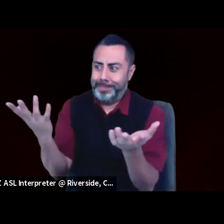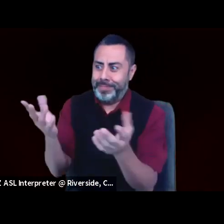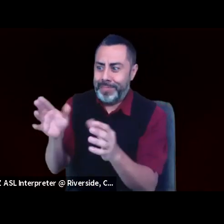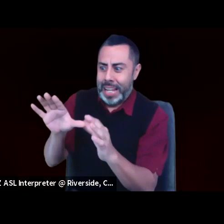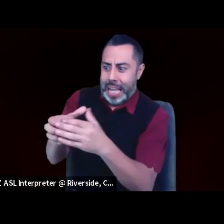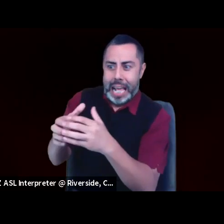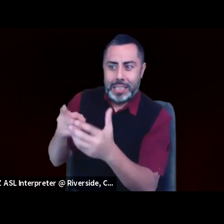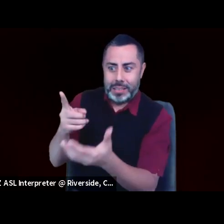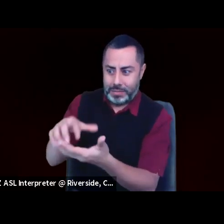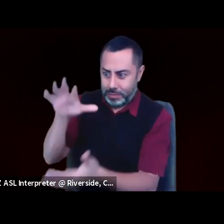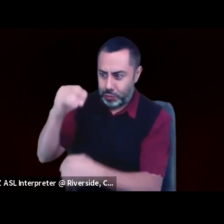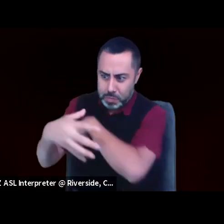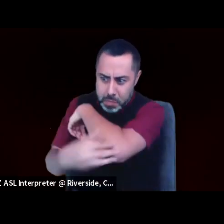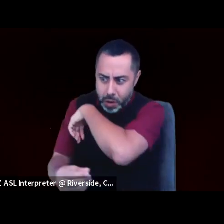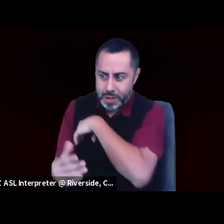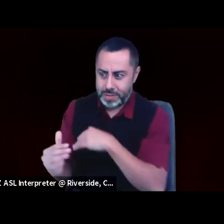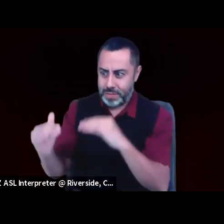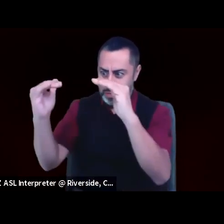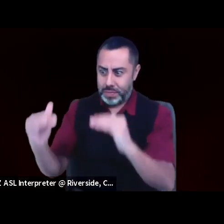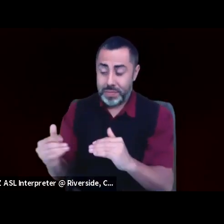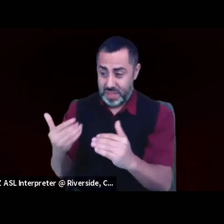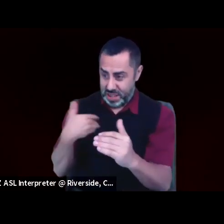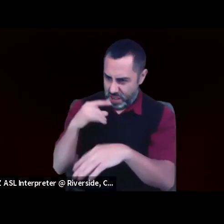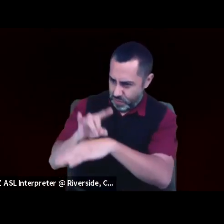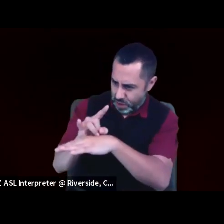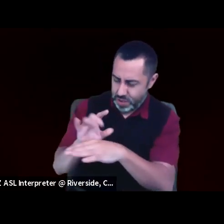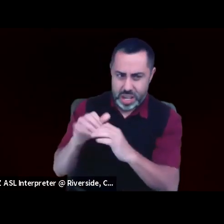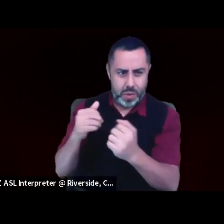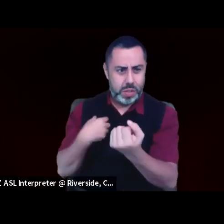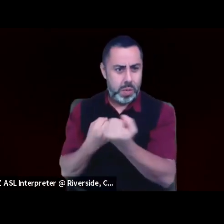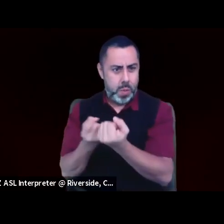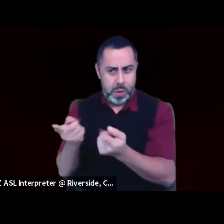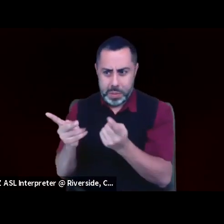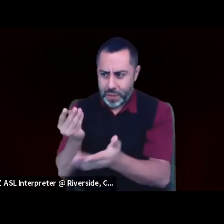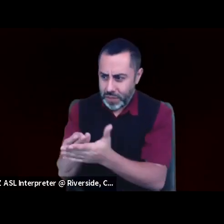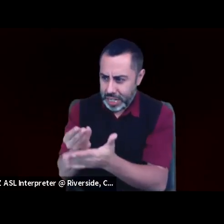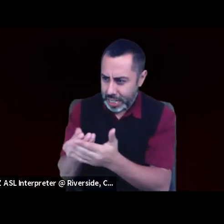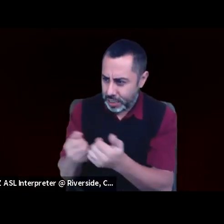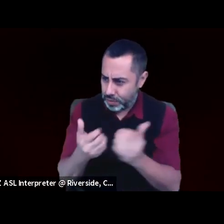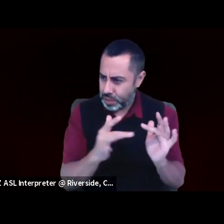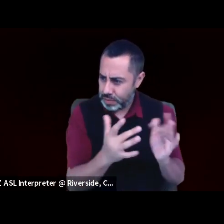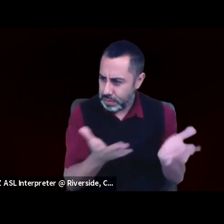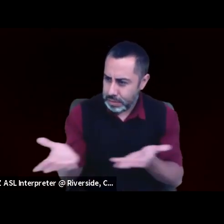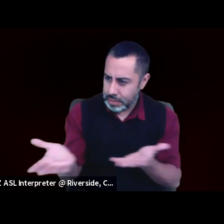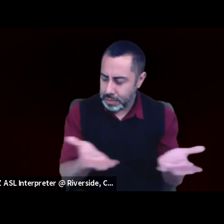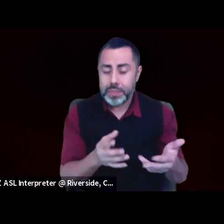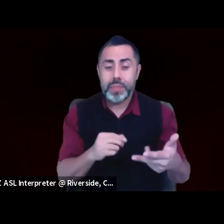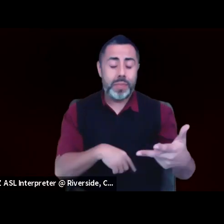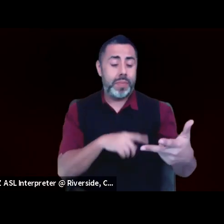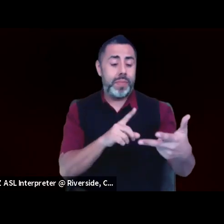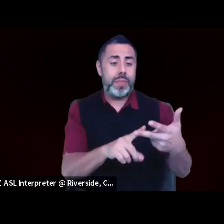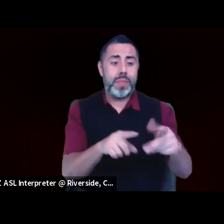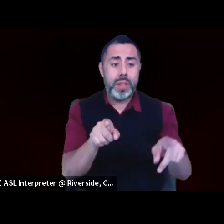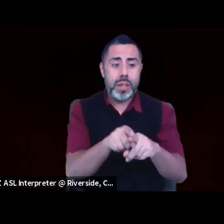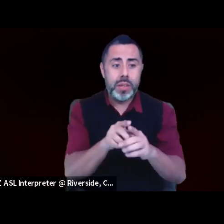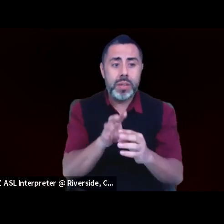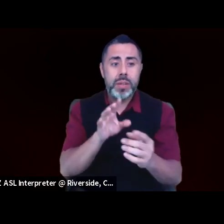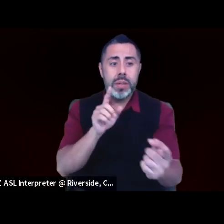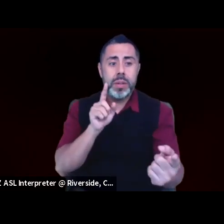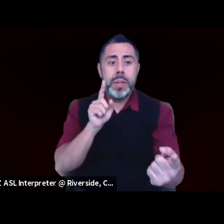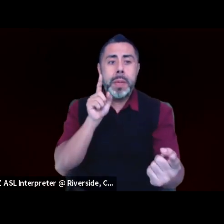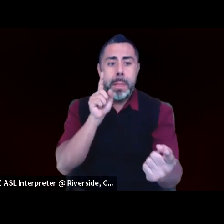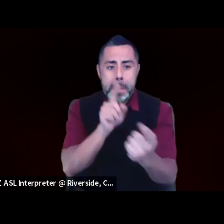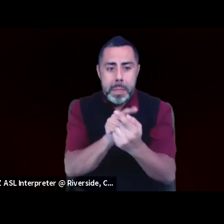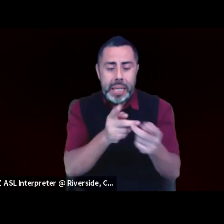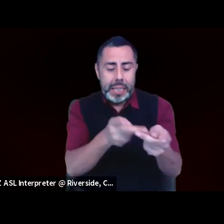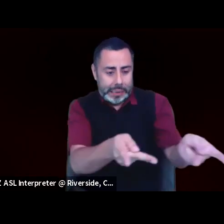are we supporting people financially? And we also need to shape the space and caregiving support for